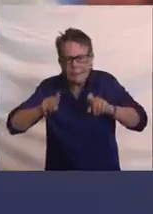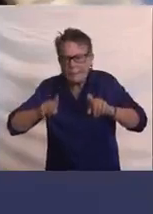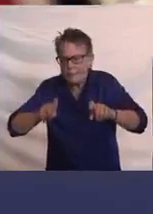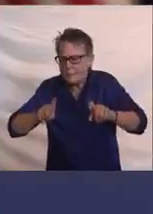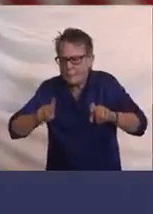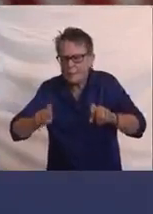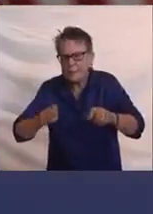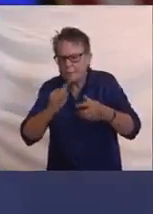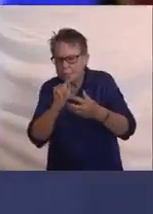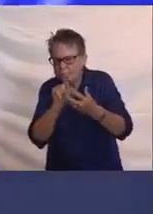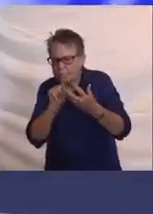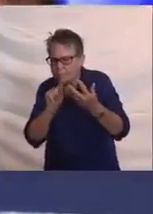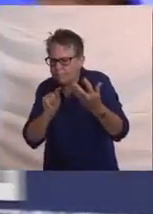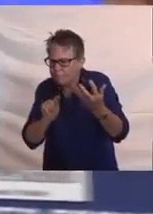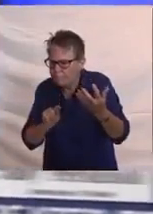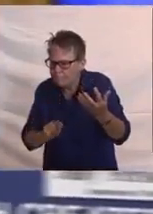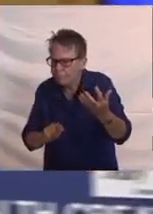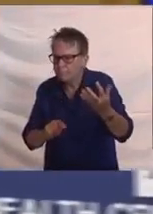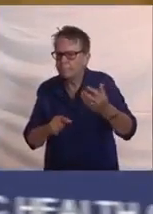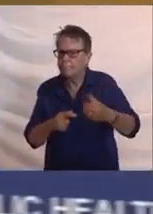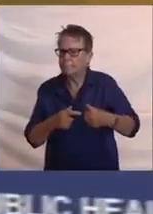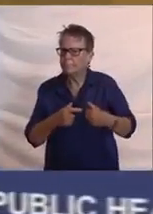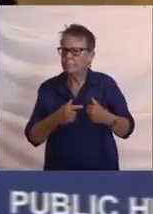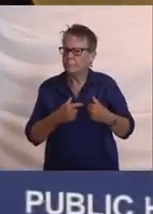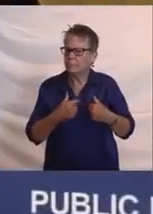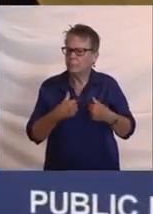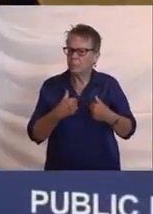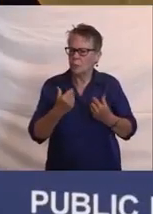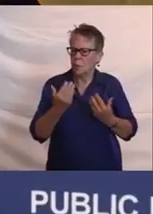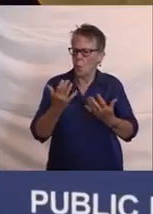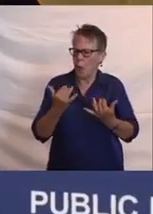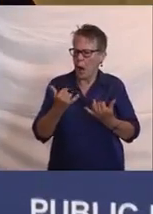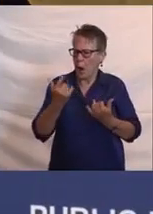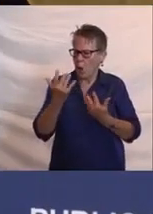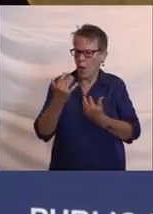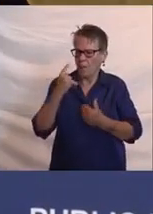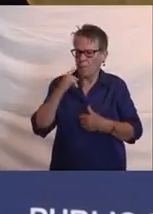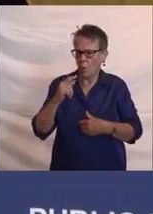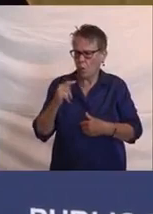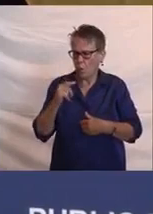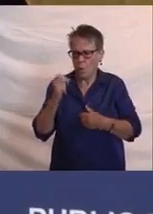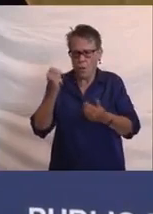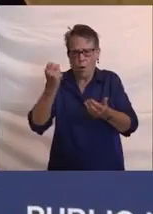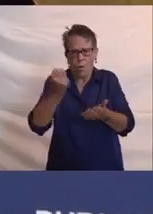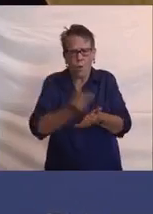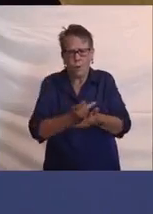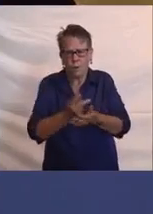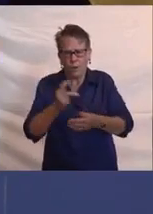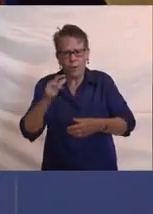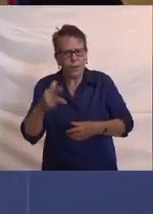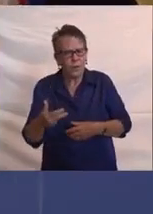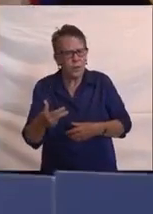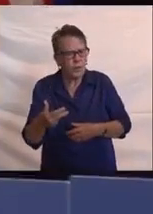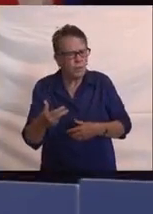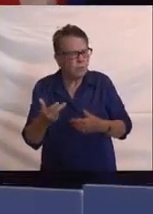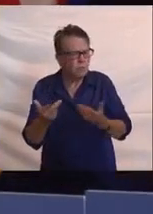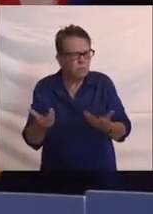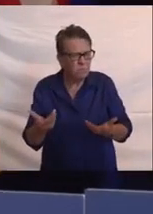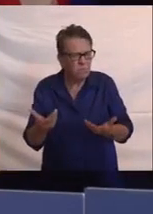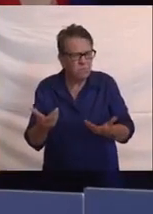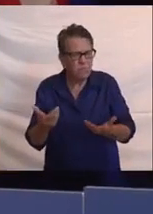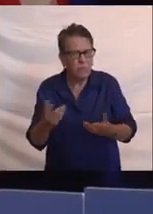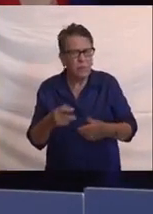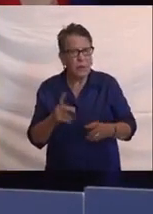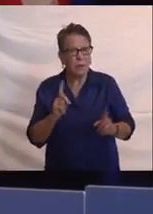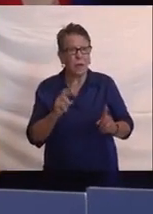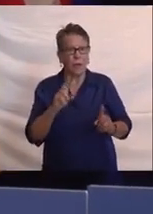to make sure this is a go? Sure. The FDA and the CDC, they have special advisory committees just in general